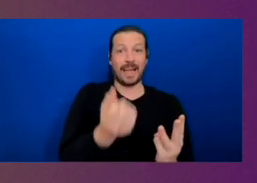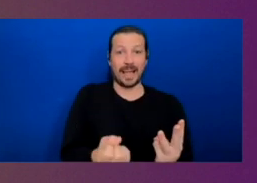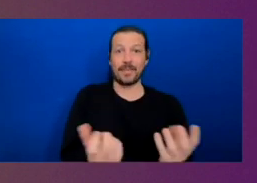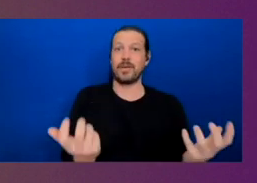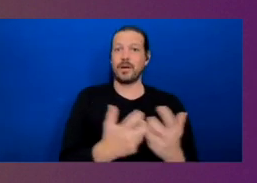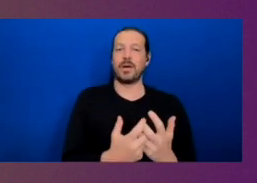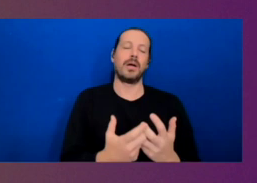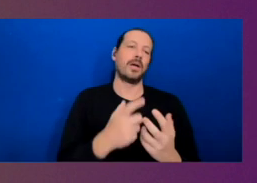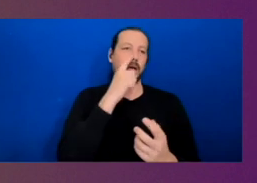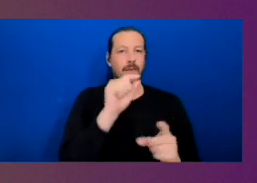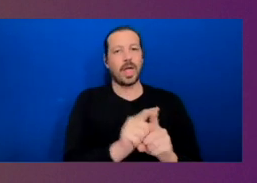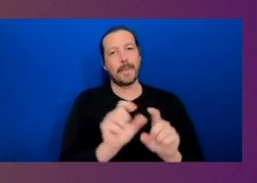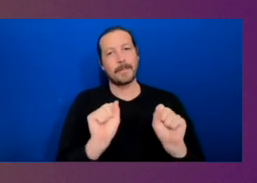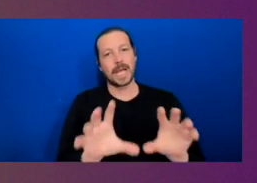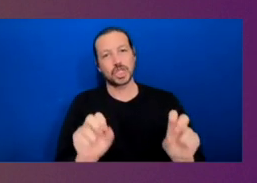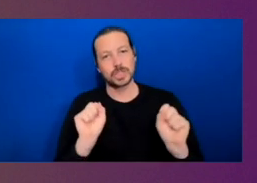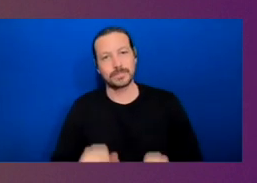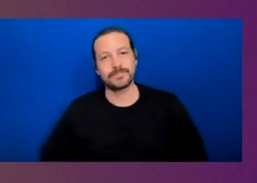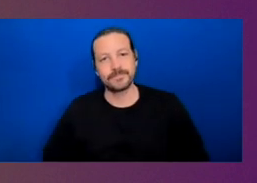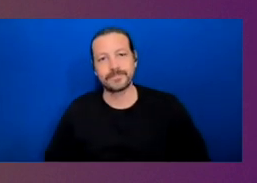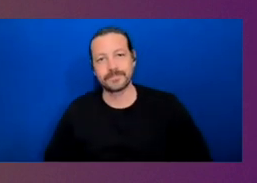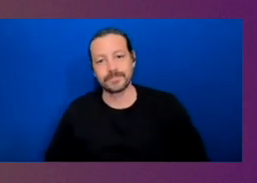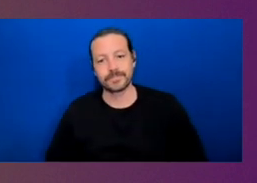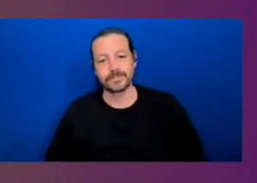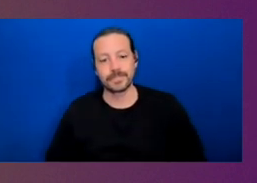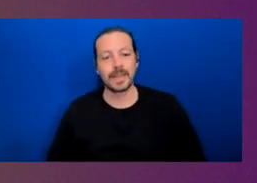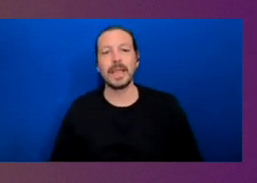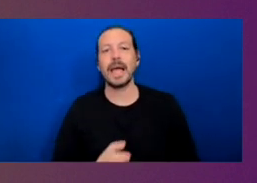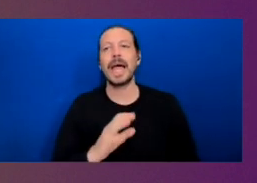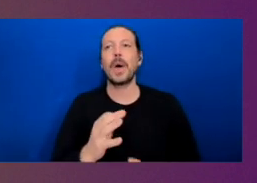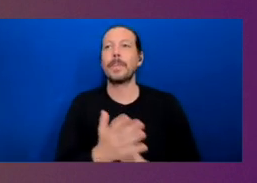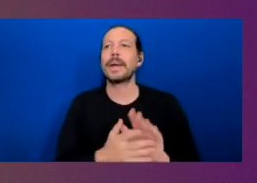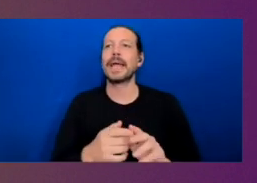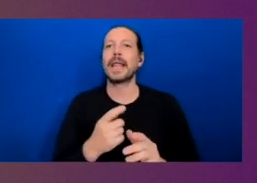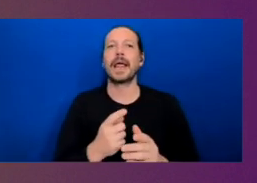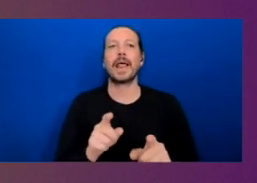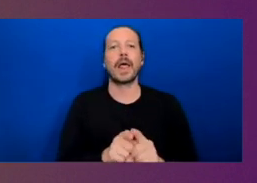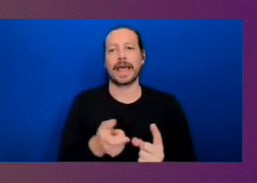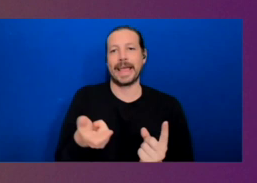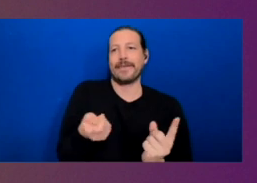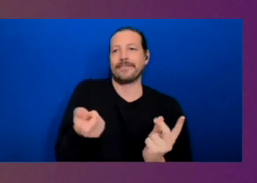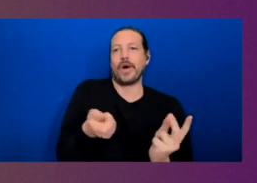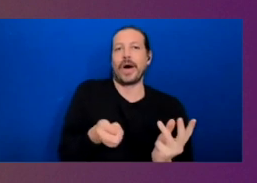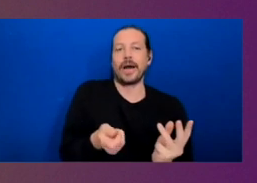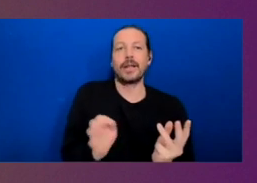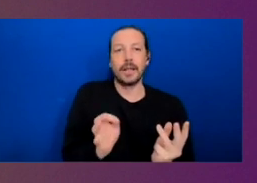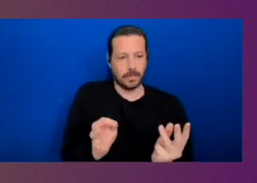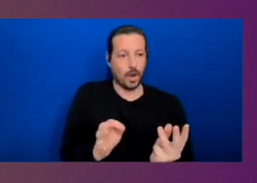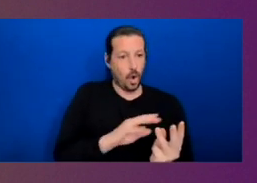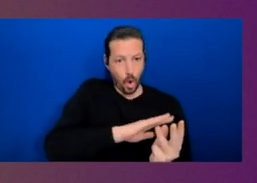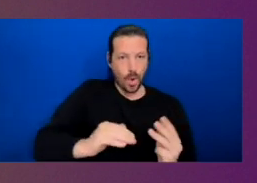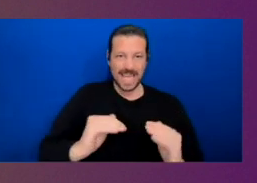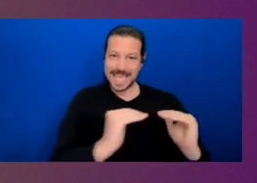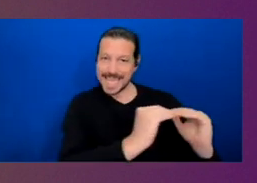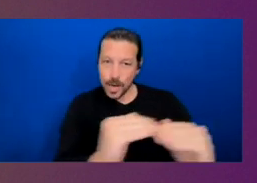magic happens. And it's not when they're just brought into the room, but when they're actually equally powered, when they're